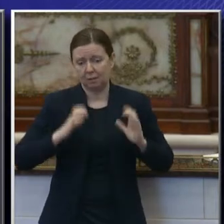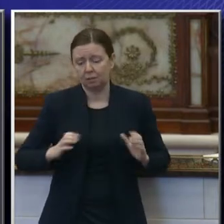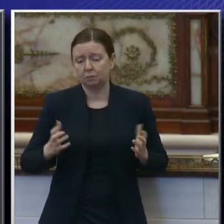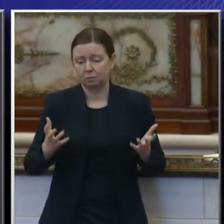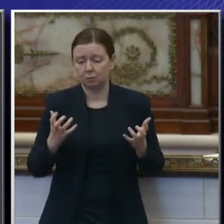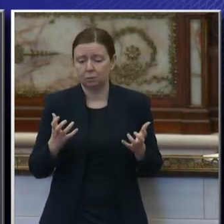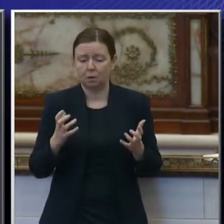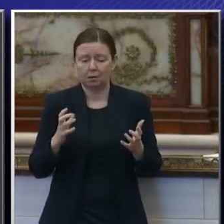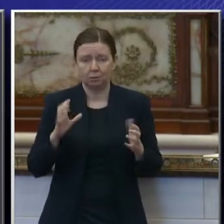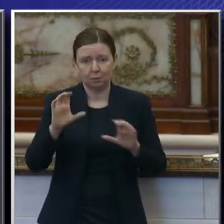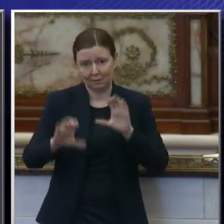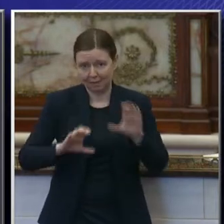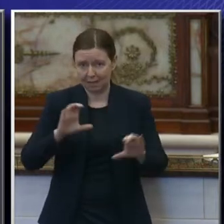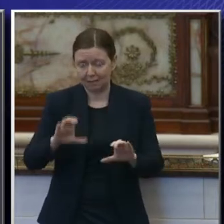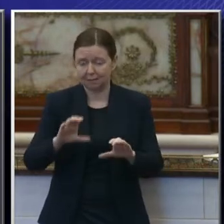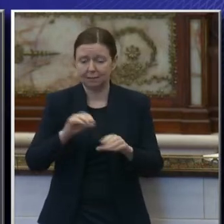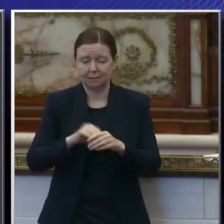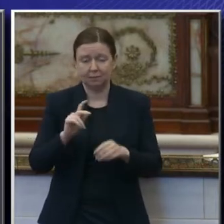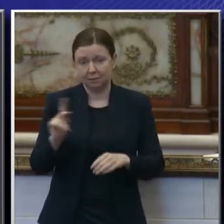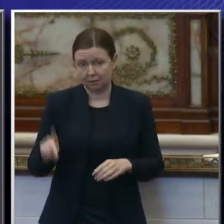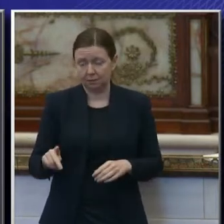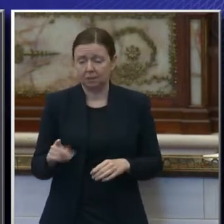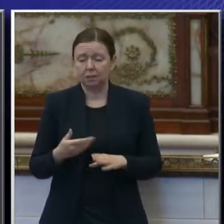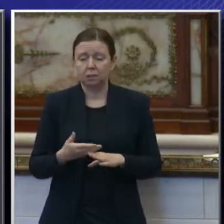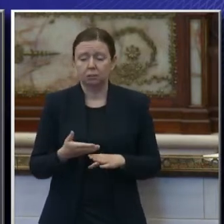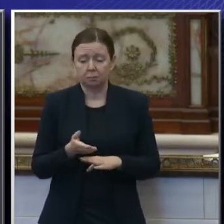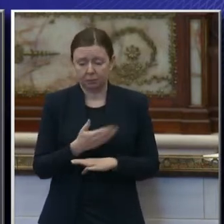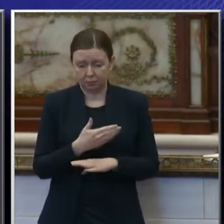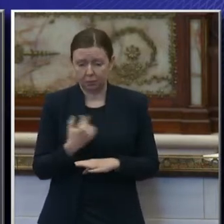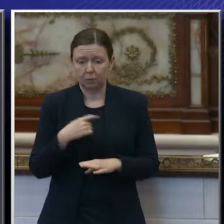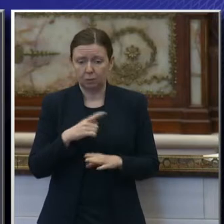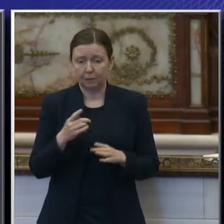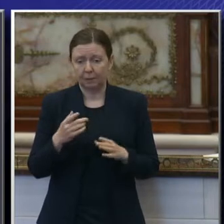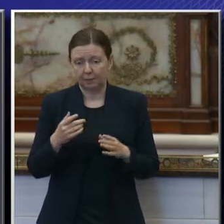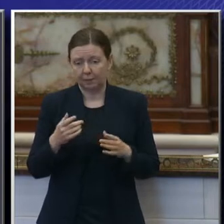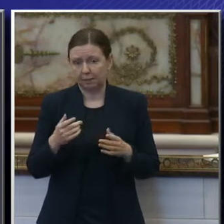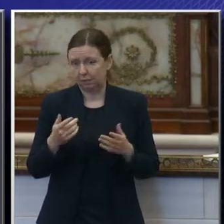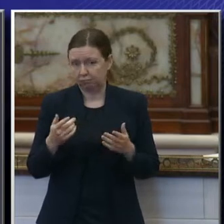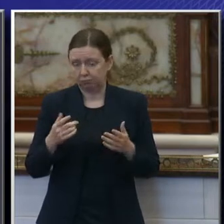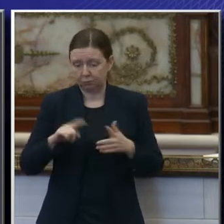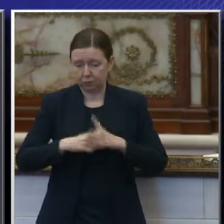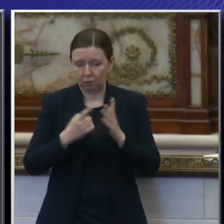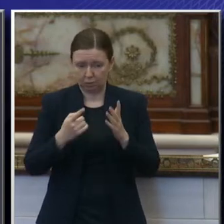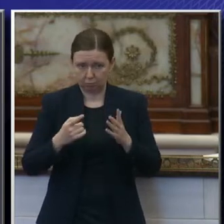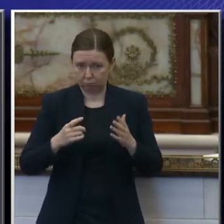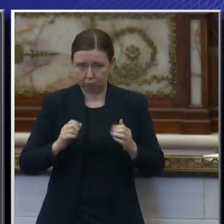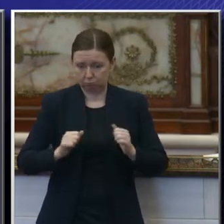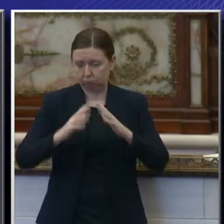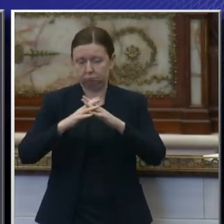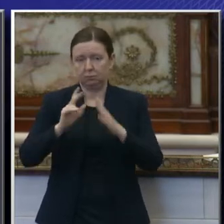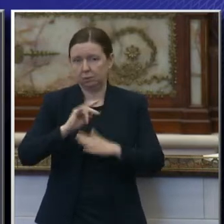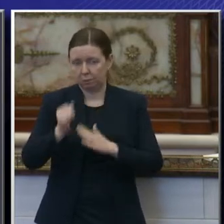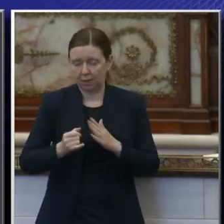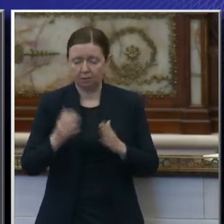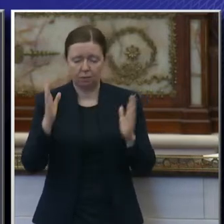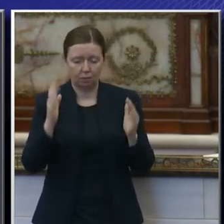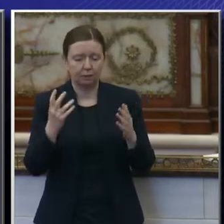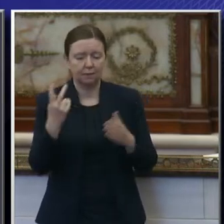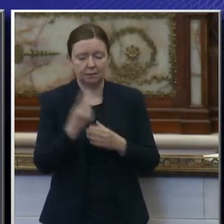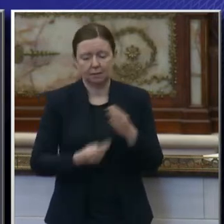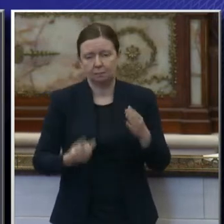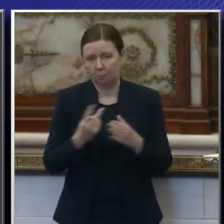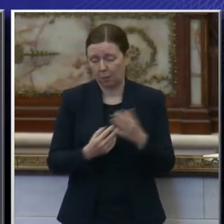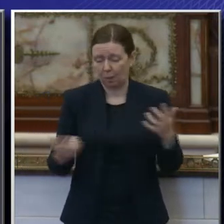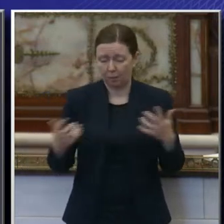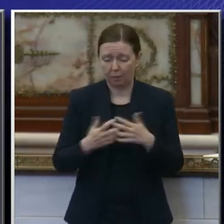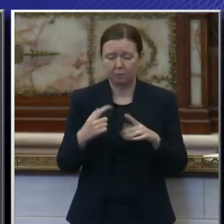to invest in Philadelphia before we put a shovel in the ground. So hopefully it's a combination of both, but we are